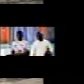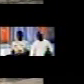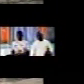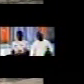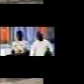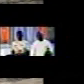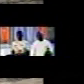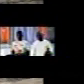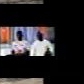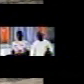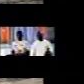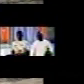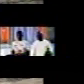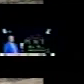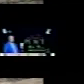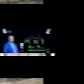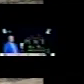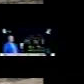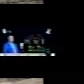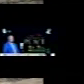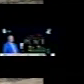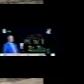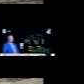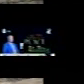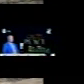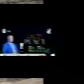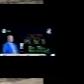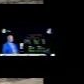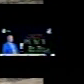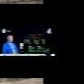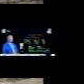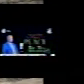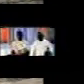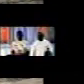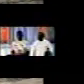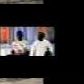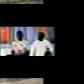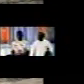In Jesus' name, we pray. Amen.